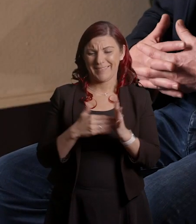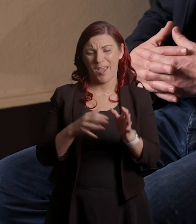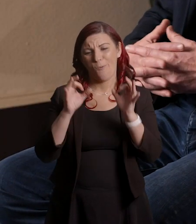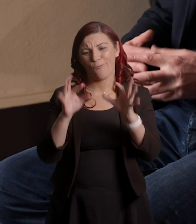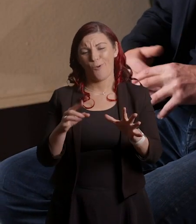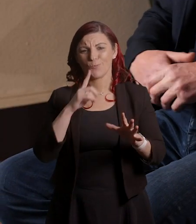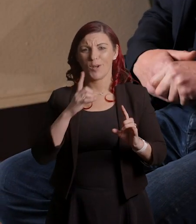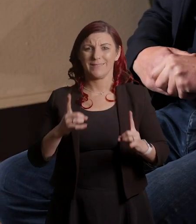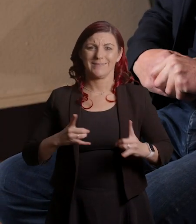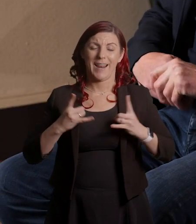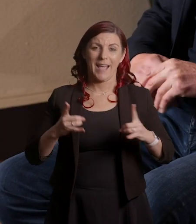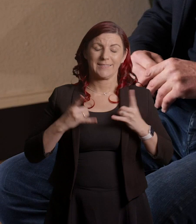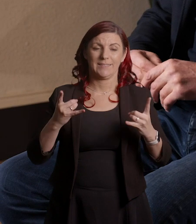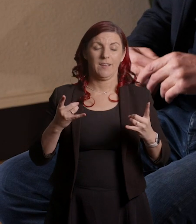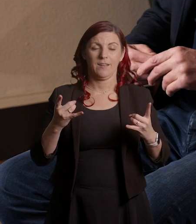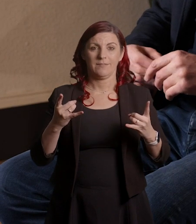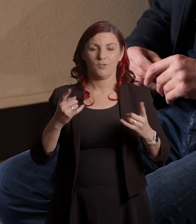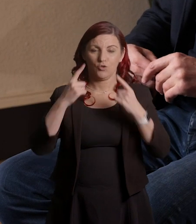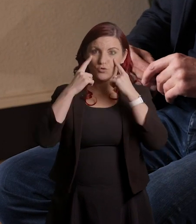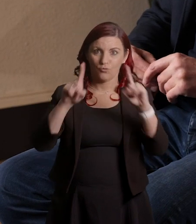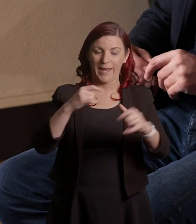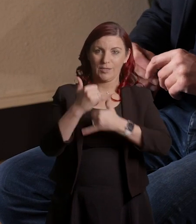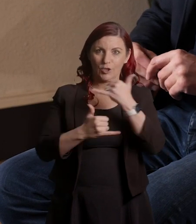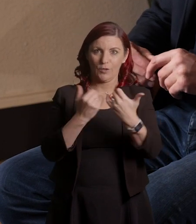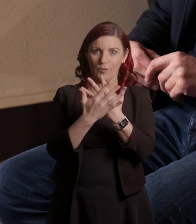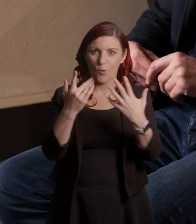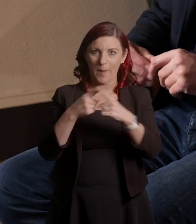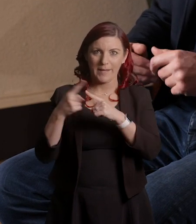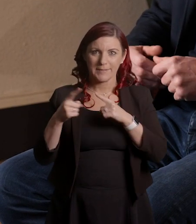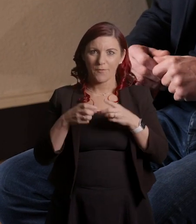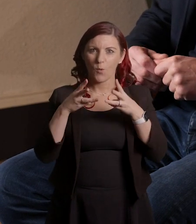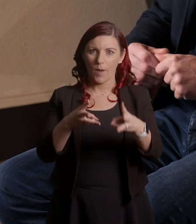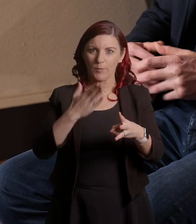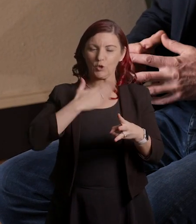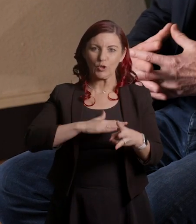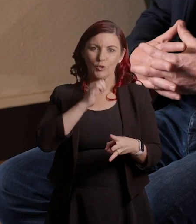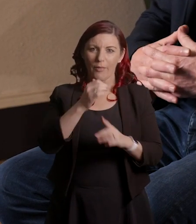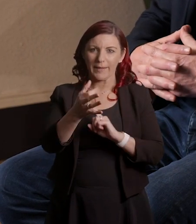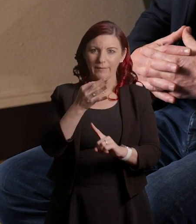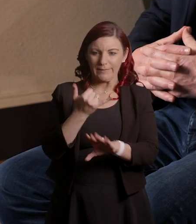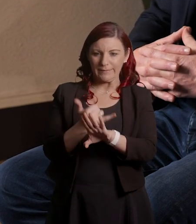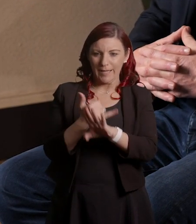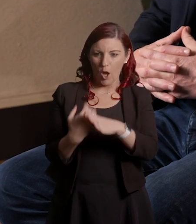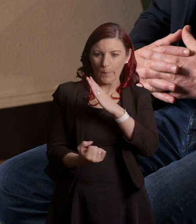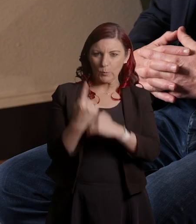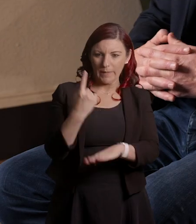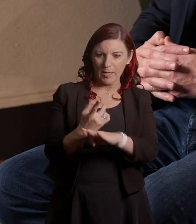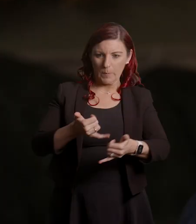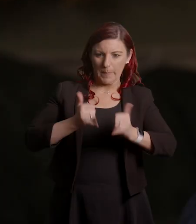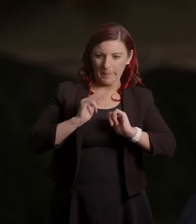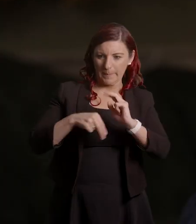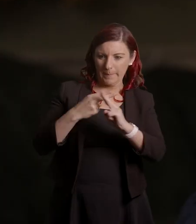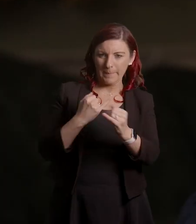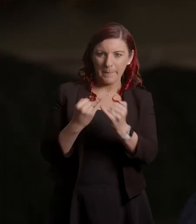obviously delighted. Surreal year in so many different ways, but just haven't been given the opportunity, I suppose, to go and